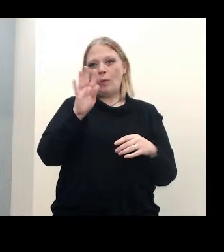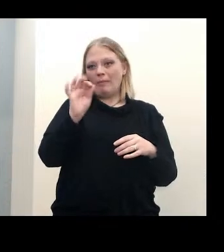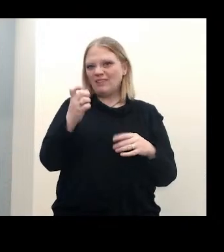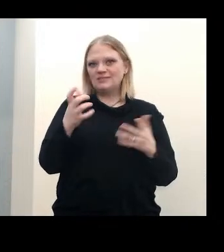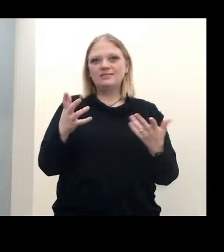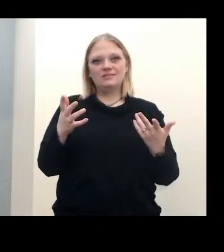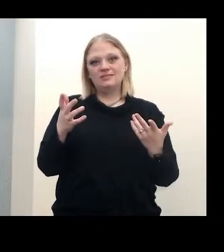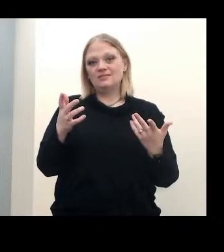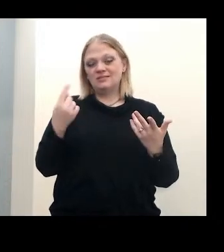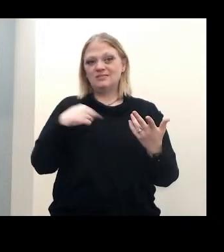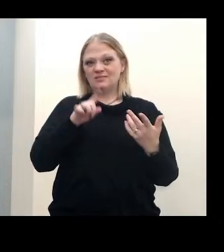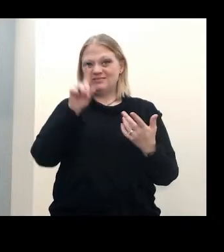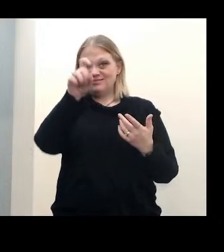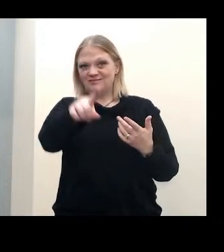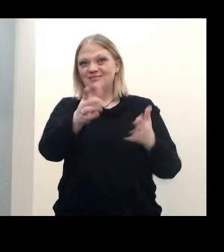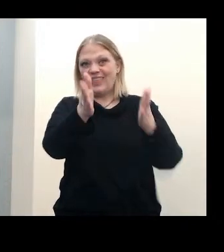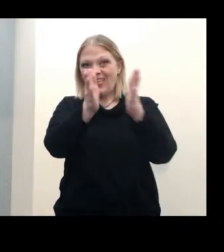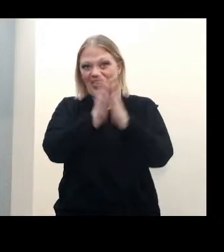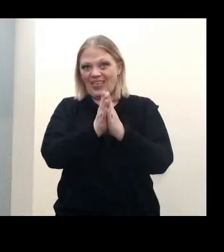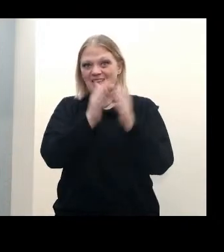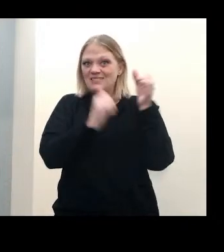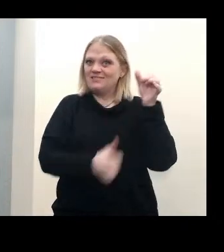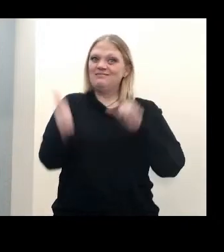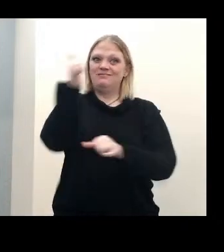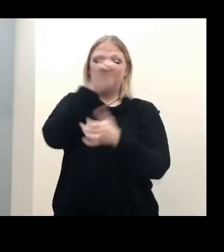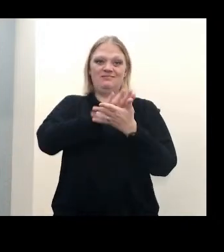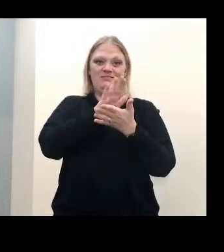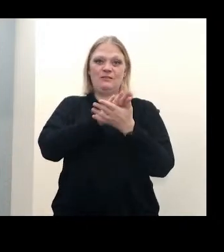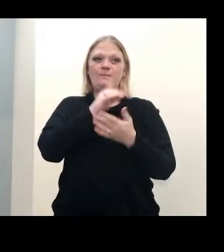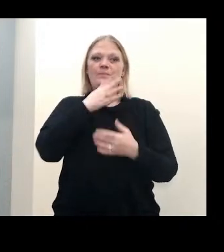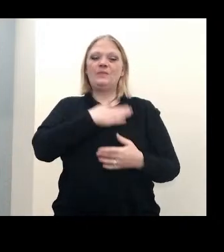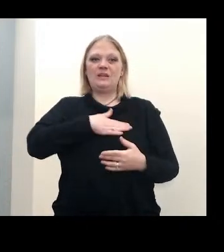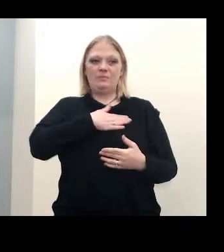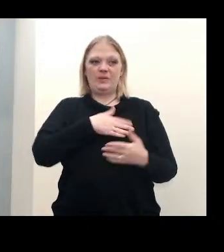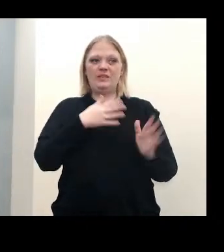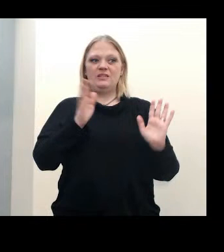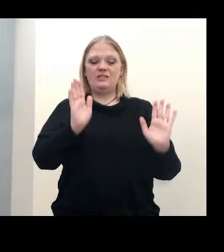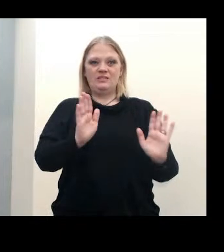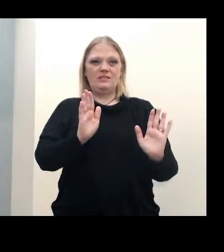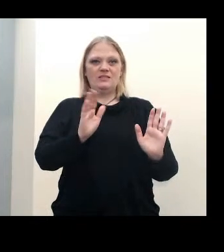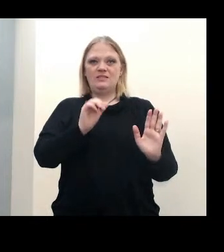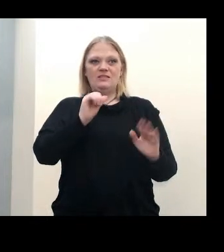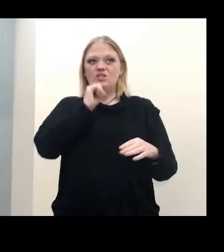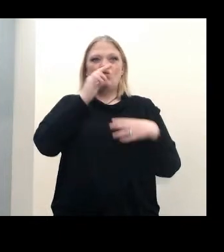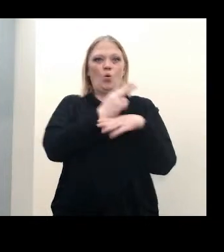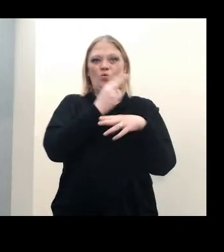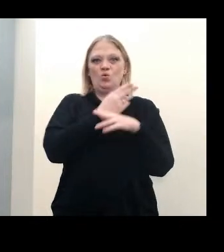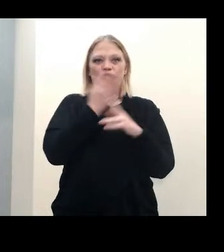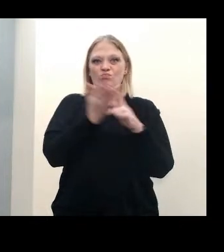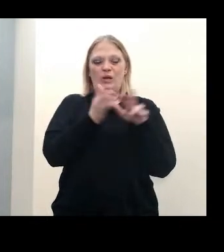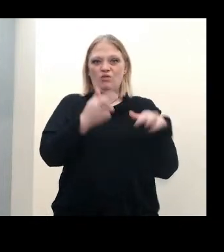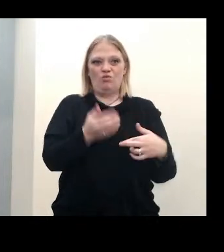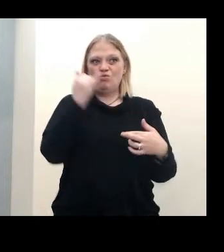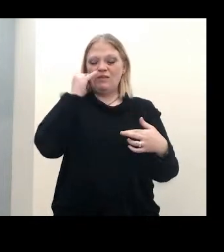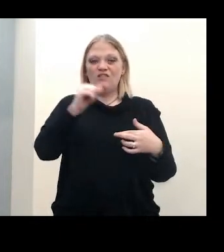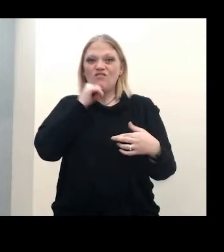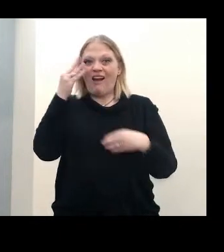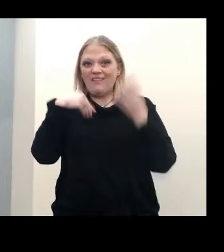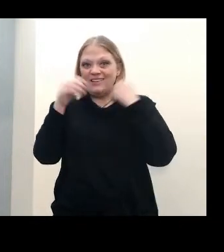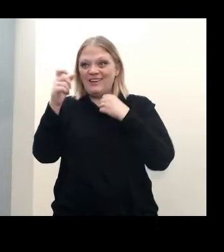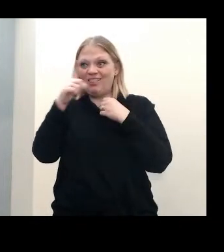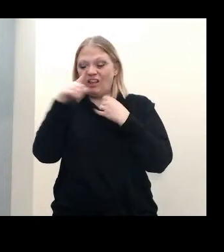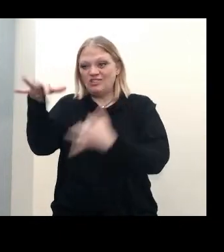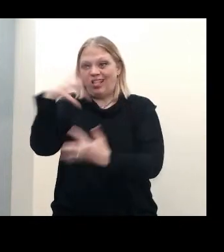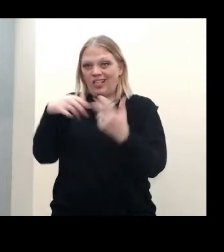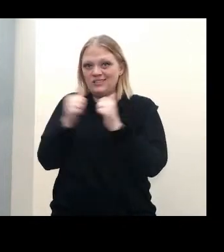So we're asking school administrators to really discourage use of the break rooms at all. You don't need to have a break room if you're not going to have lunch together, hang out